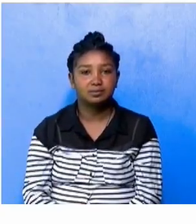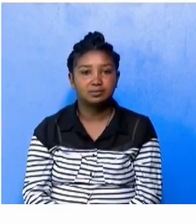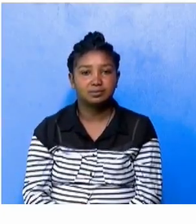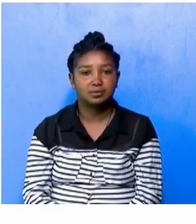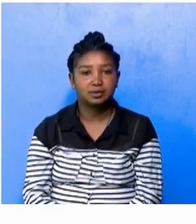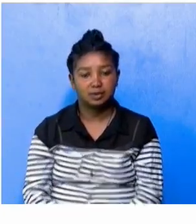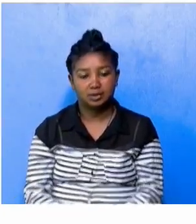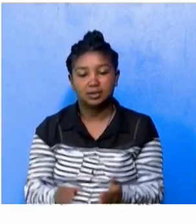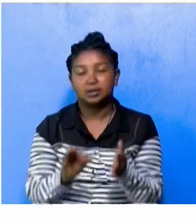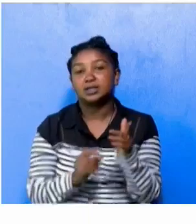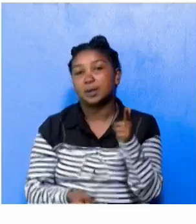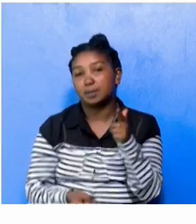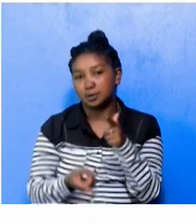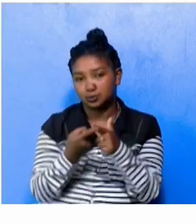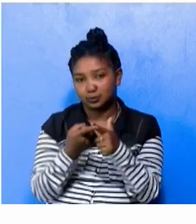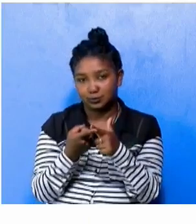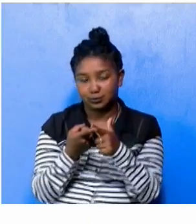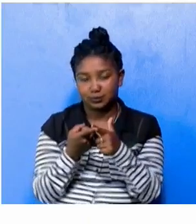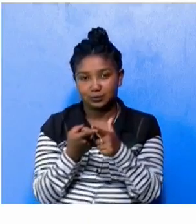Number 2,